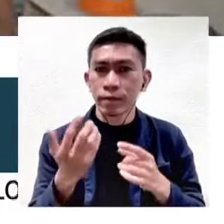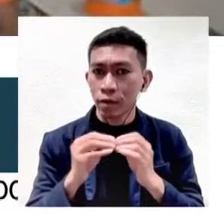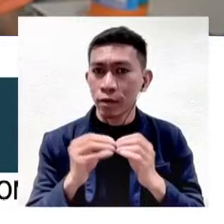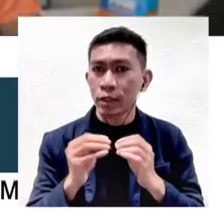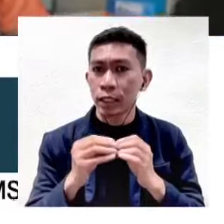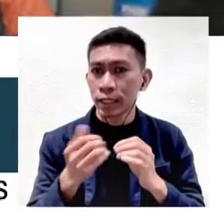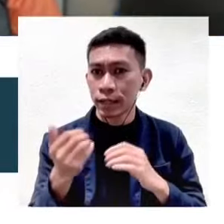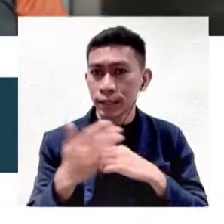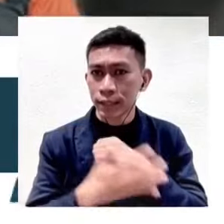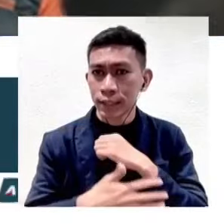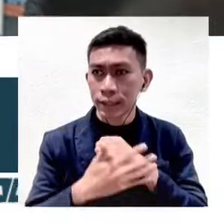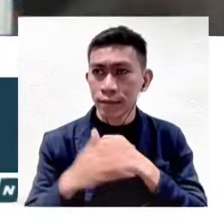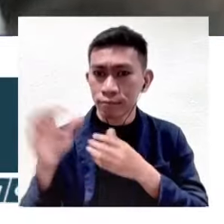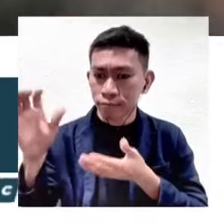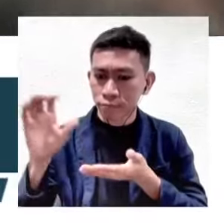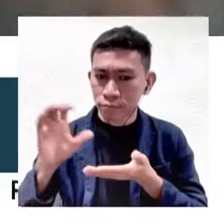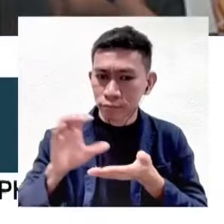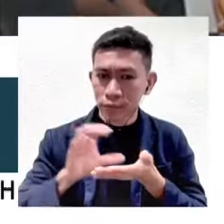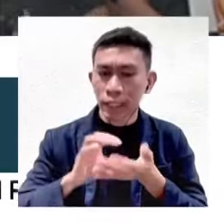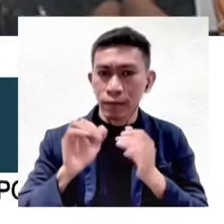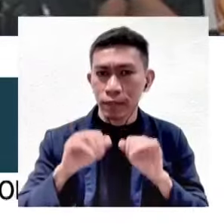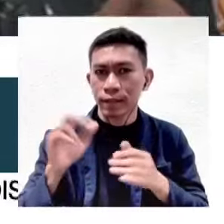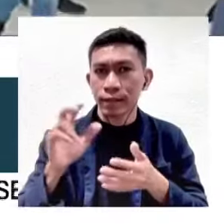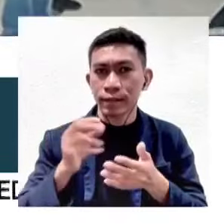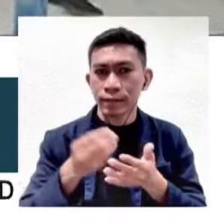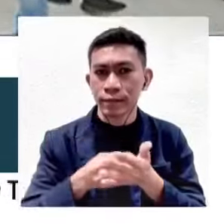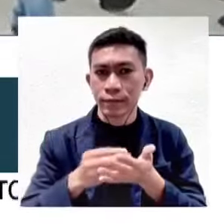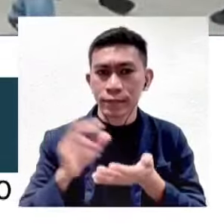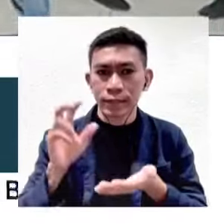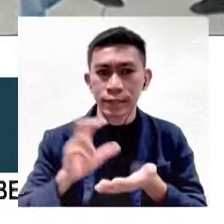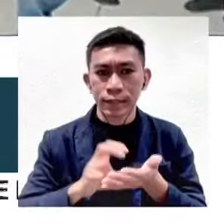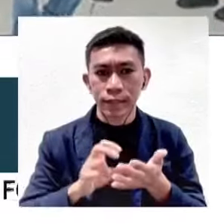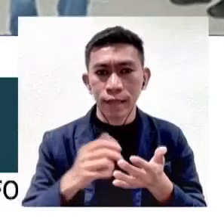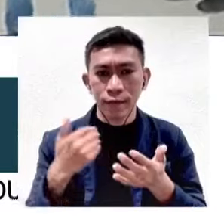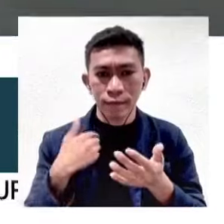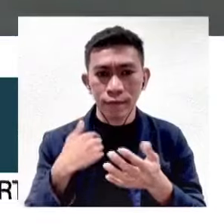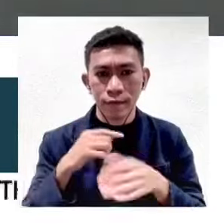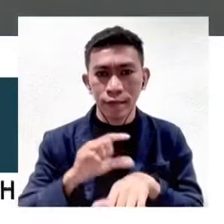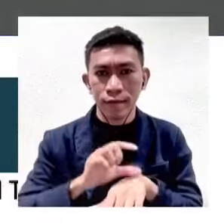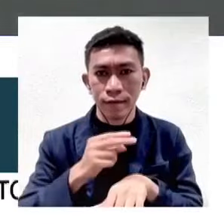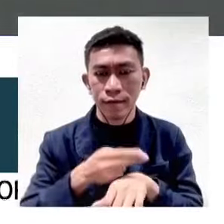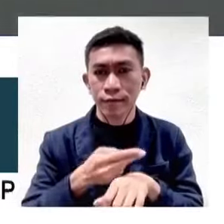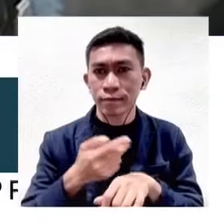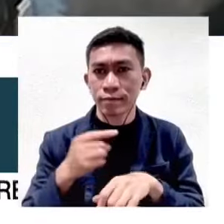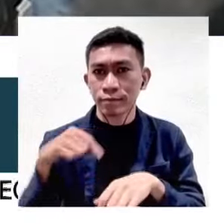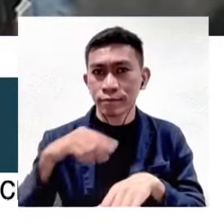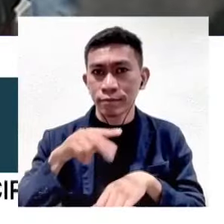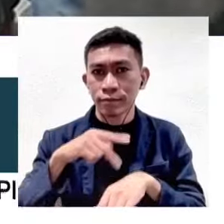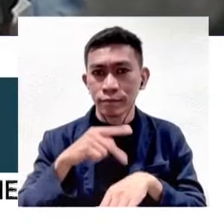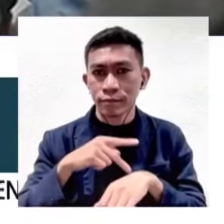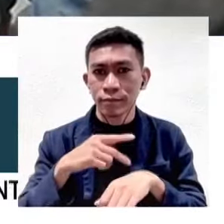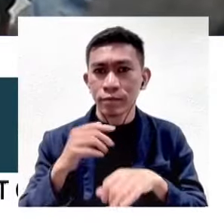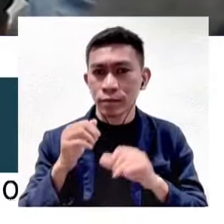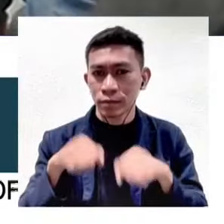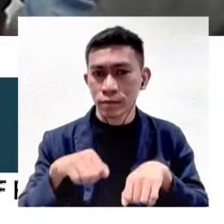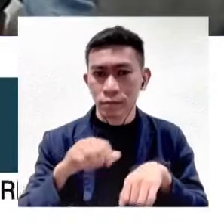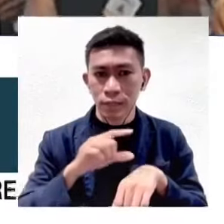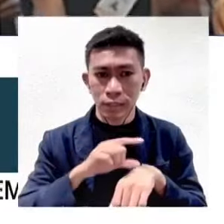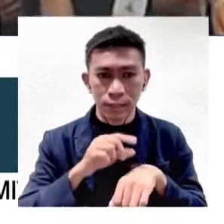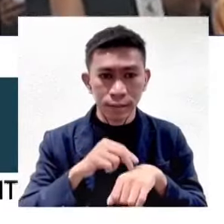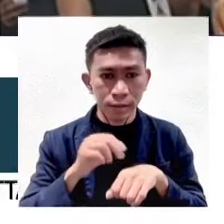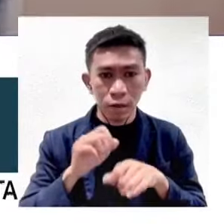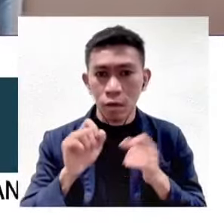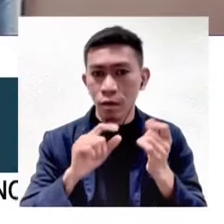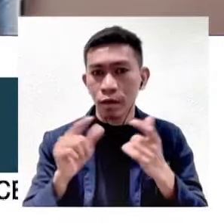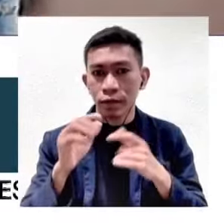makakaroon ng mas maraming trabaho at livelihood sa ating bansa, giving better lives and livelihood to all Filipinos.